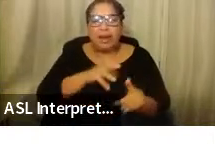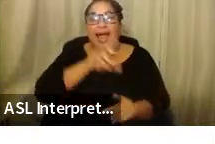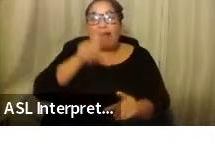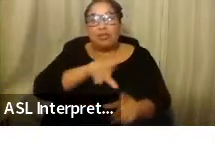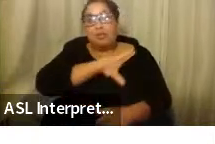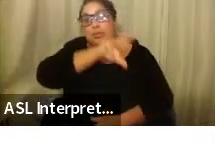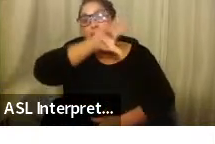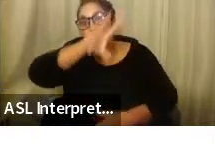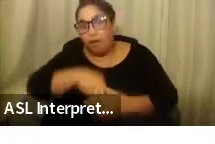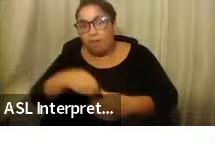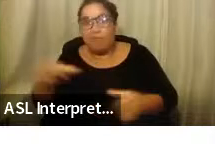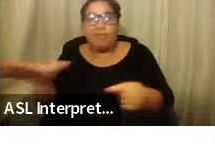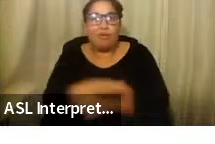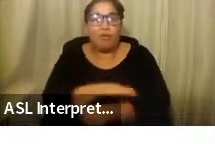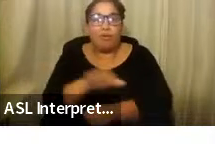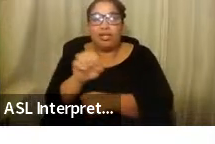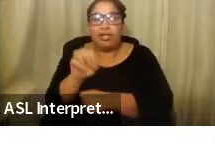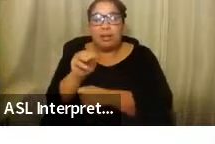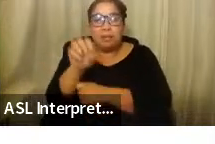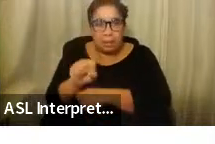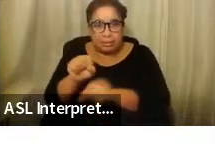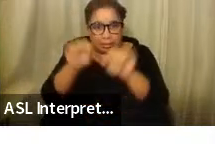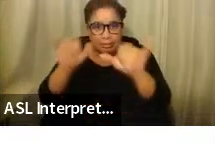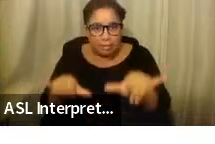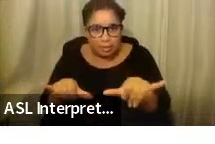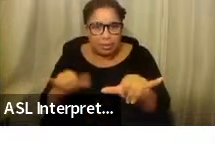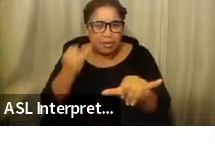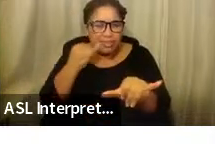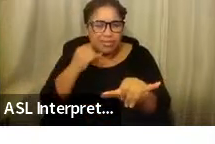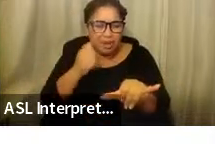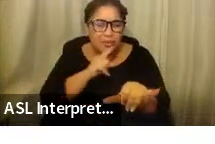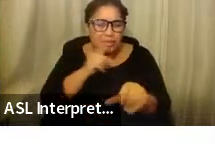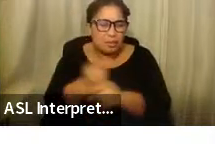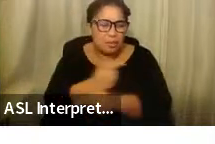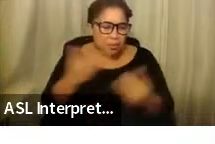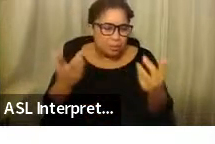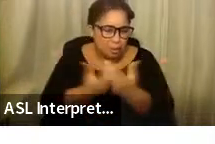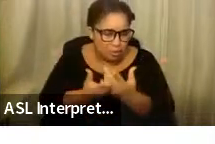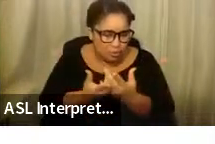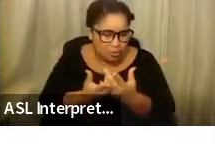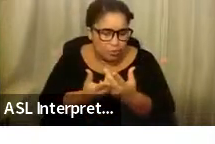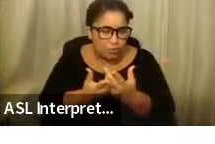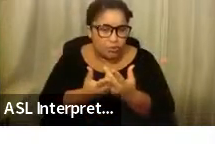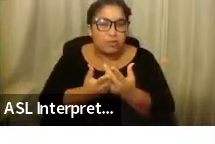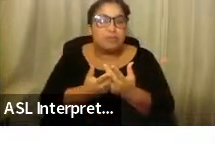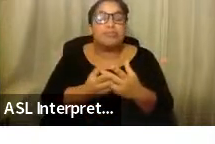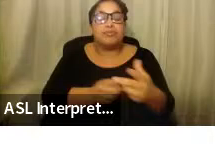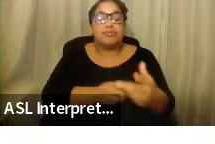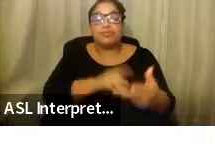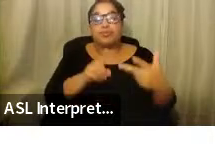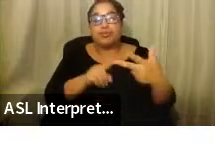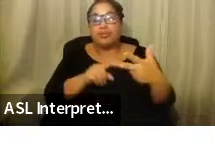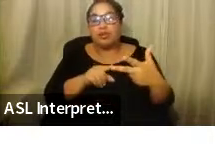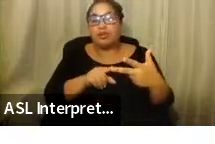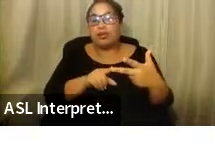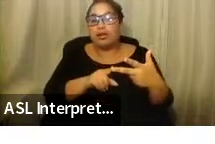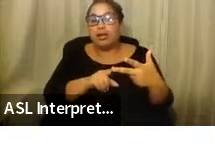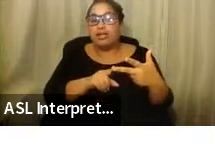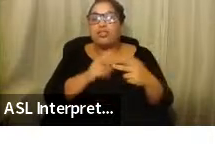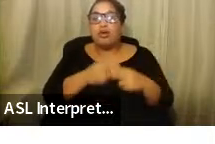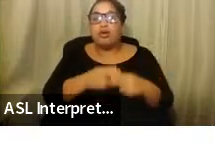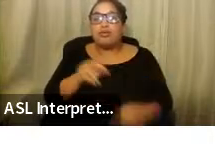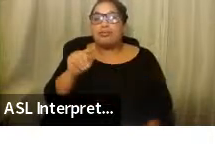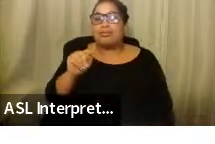appropriate. And the other piece that we can do is telemedicine. And there have been some